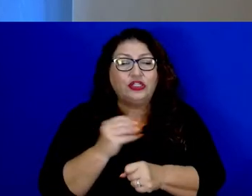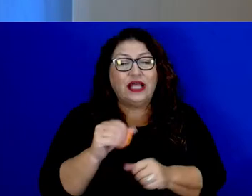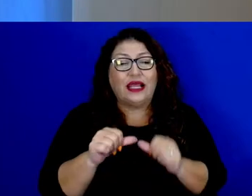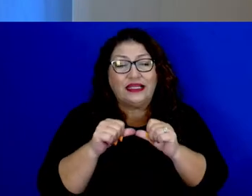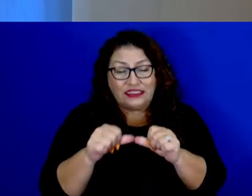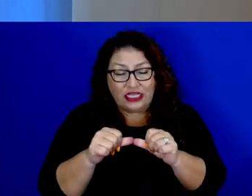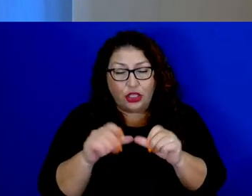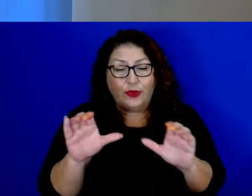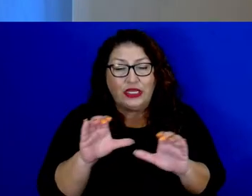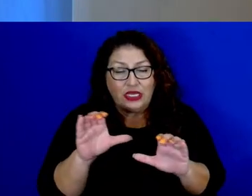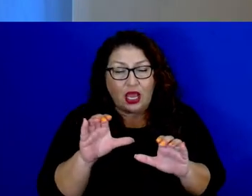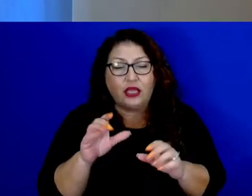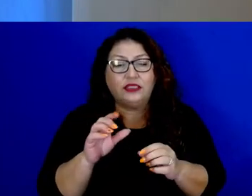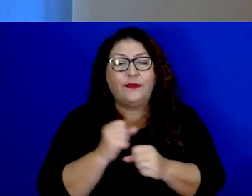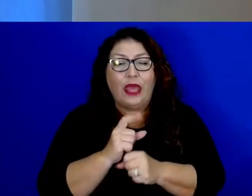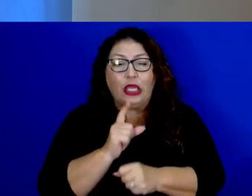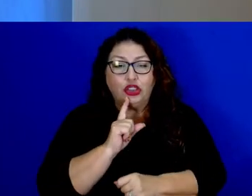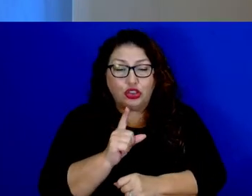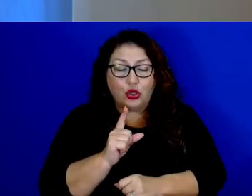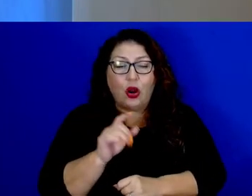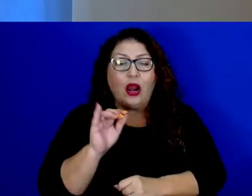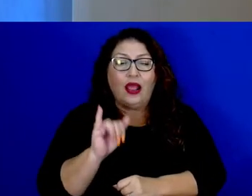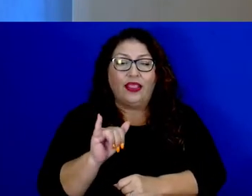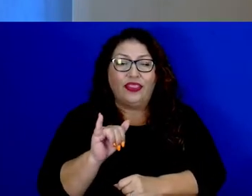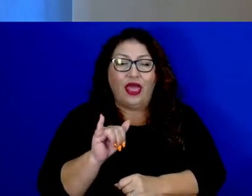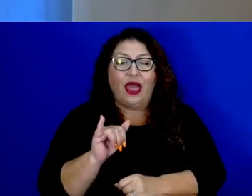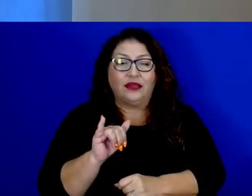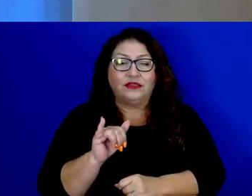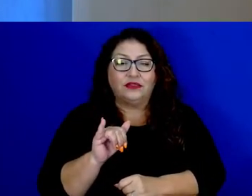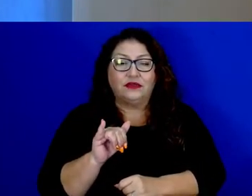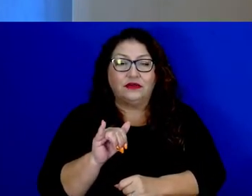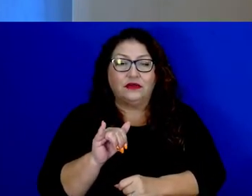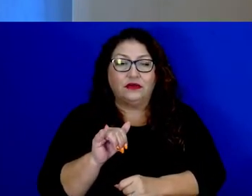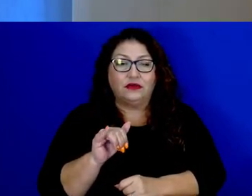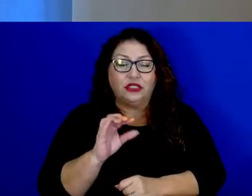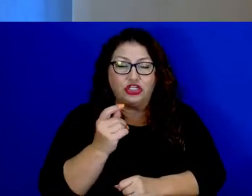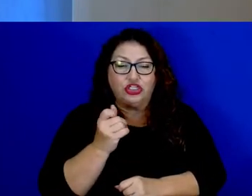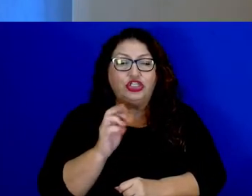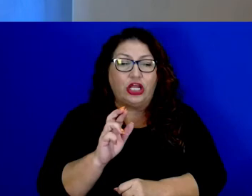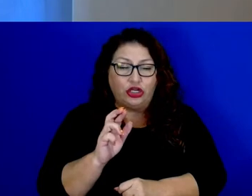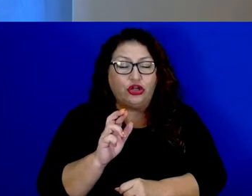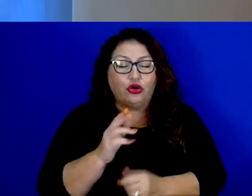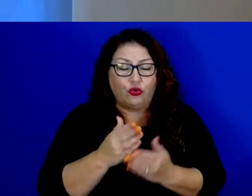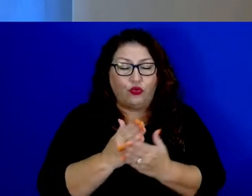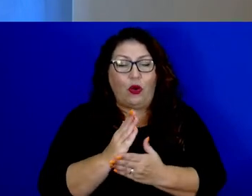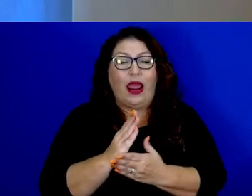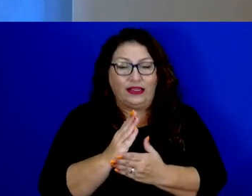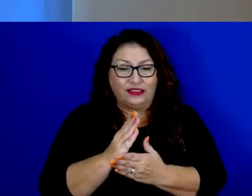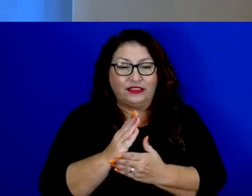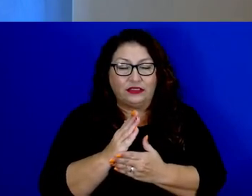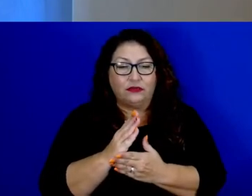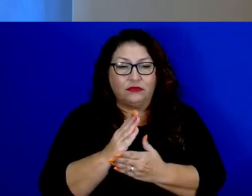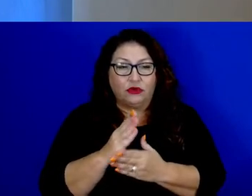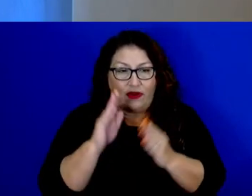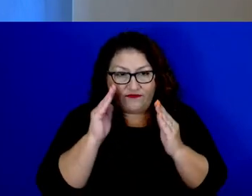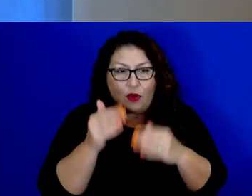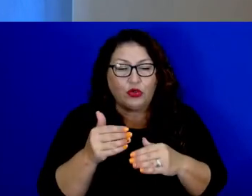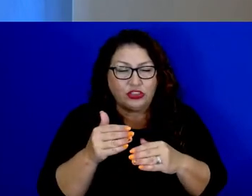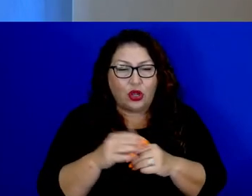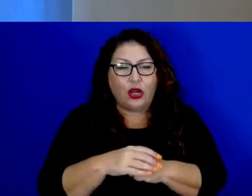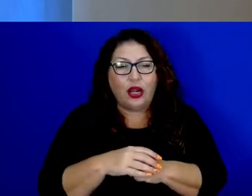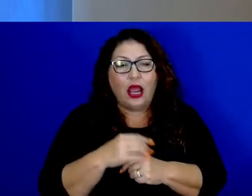ensure that gender rights remain at the forefront. But I very much caution